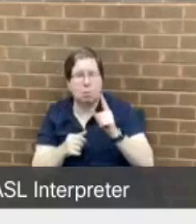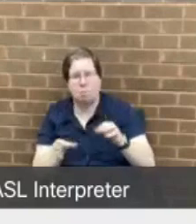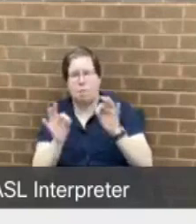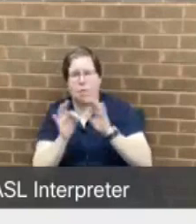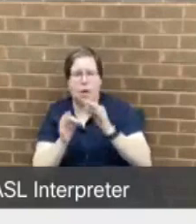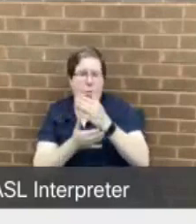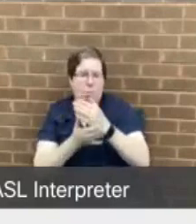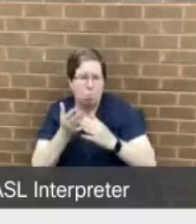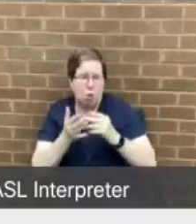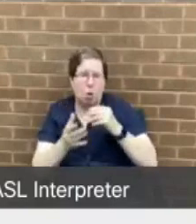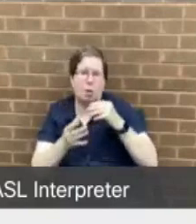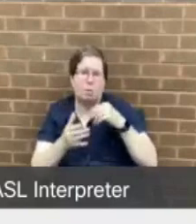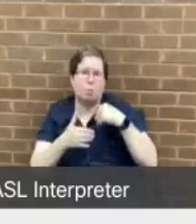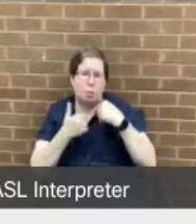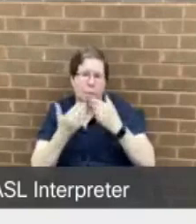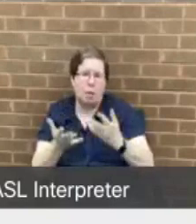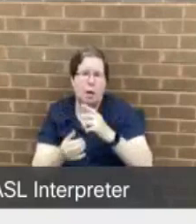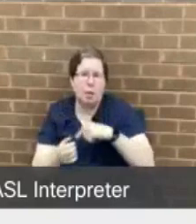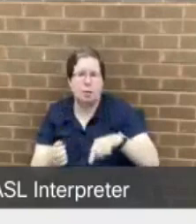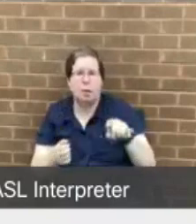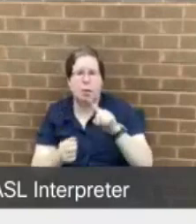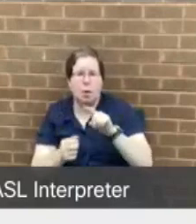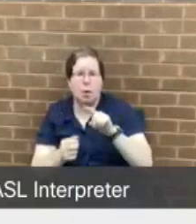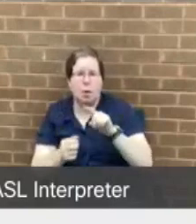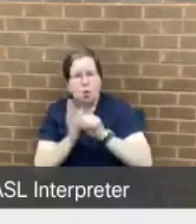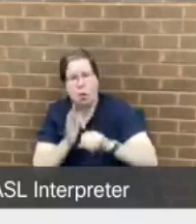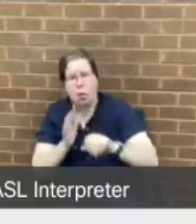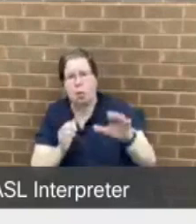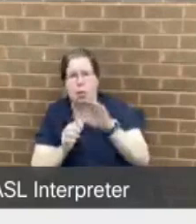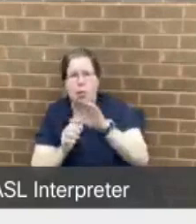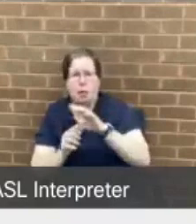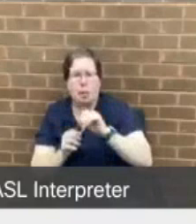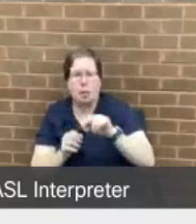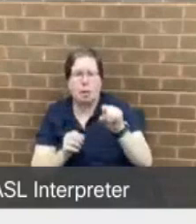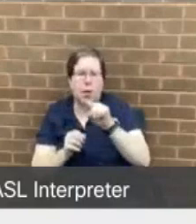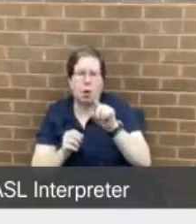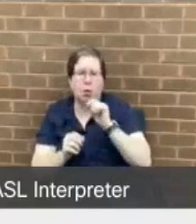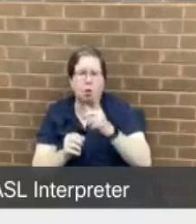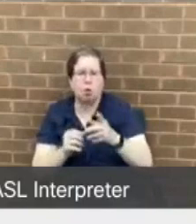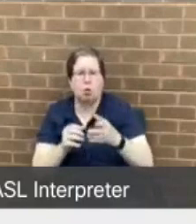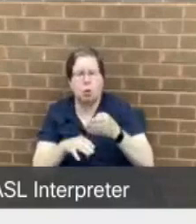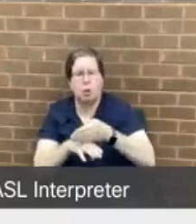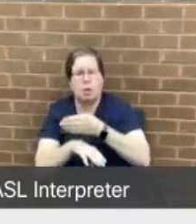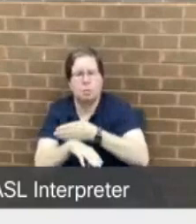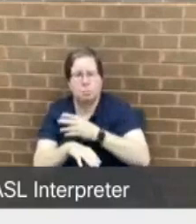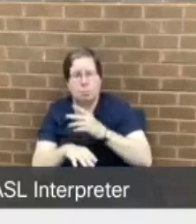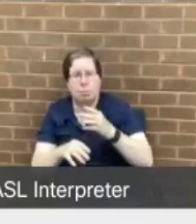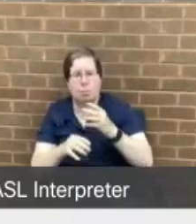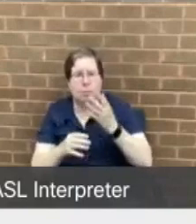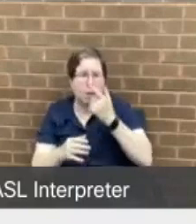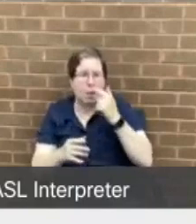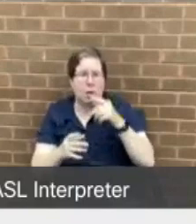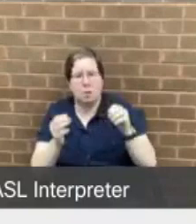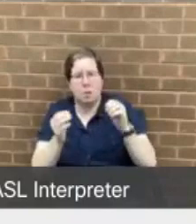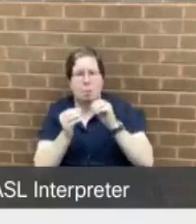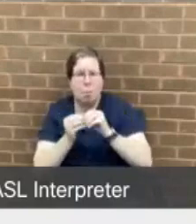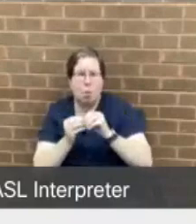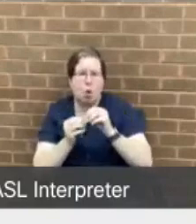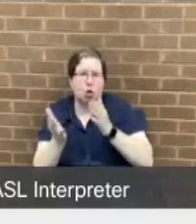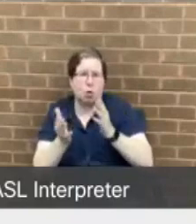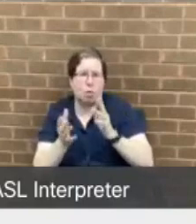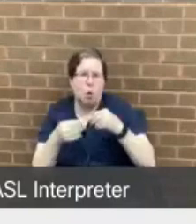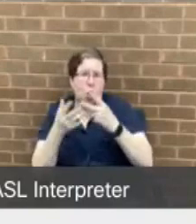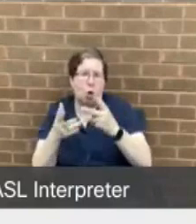of providing products to Marylanders statewide. And as the secretary outlined, those have increased because of the additional services we now offer online